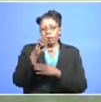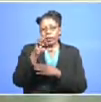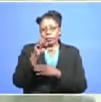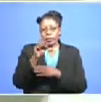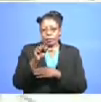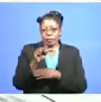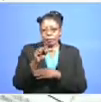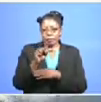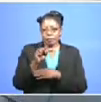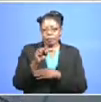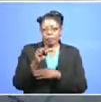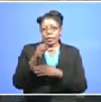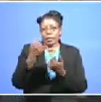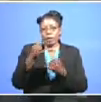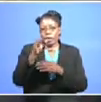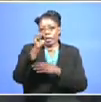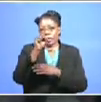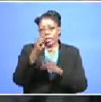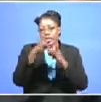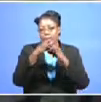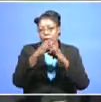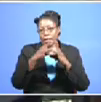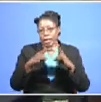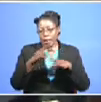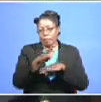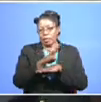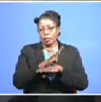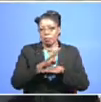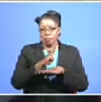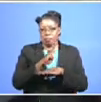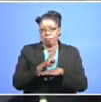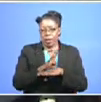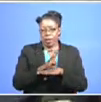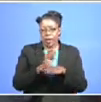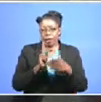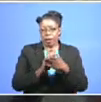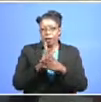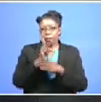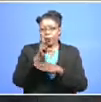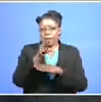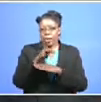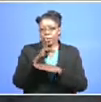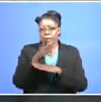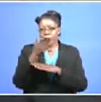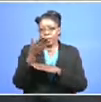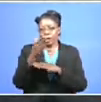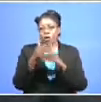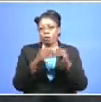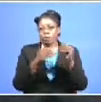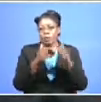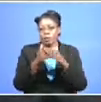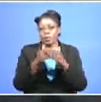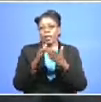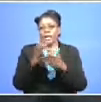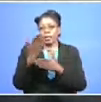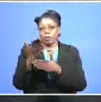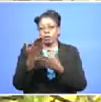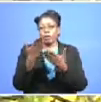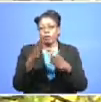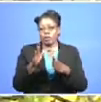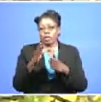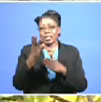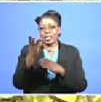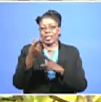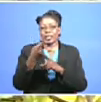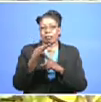been selected in Kemp's Bay for the construction of the reverse osmosis plant, which Gibson says is expected to be completed within 6 months.